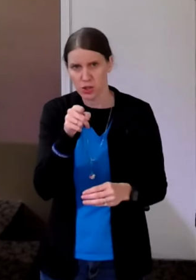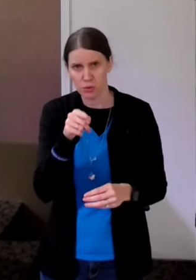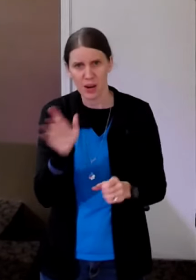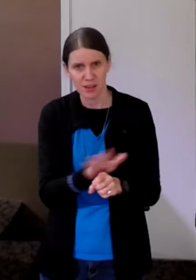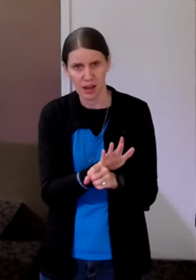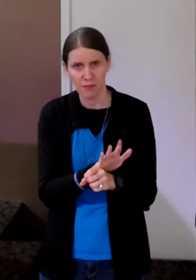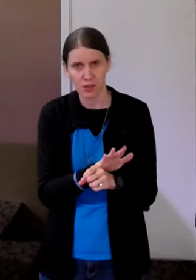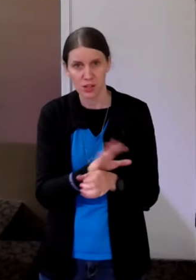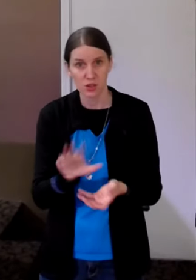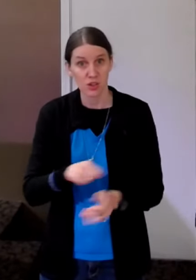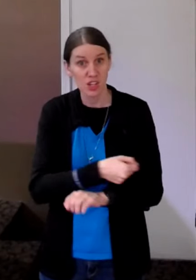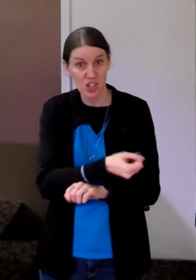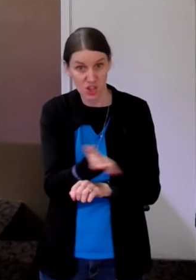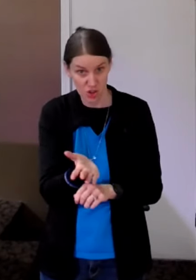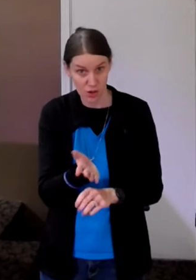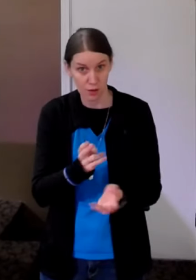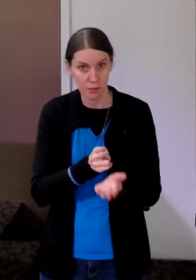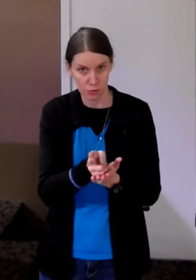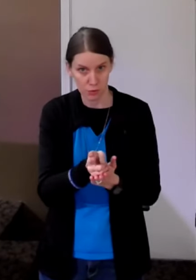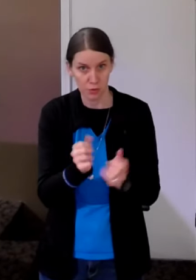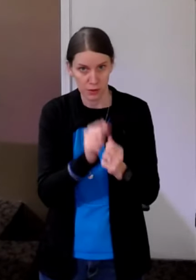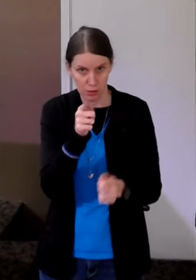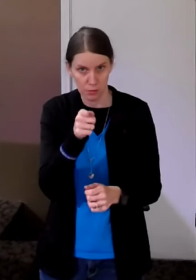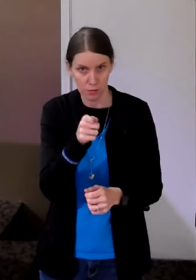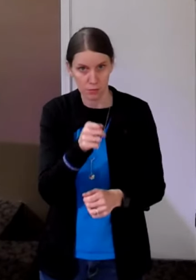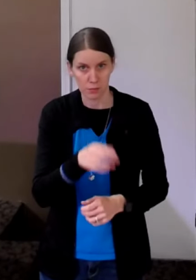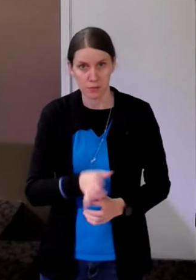to all of life's sin.